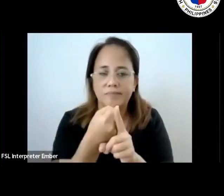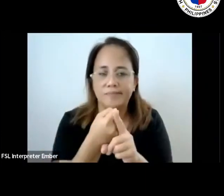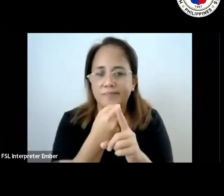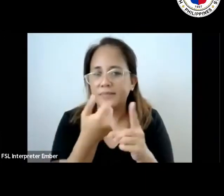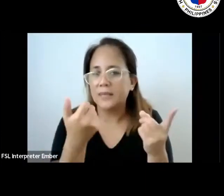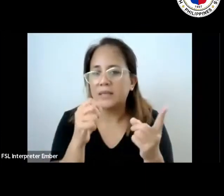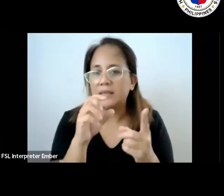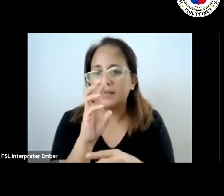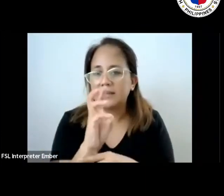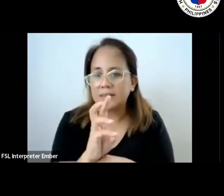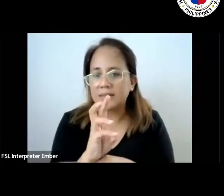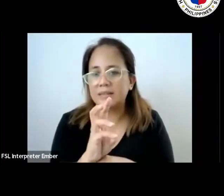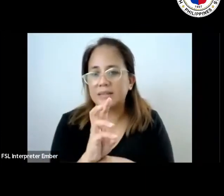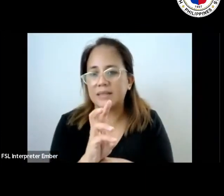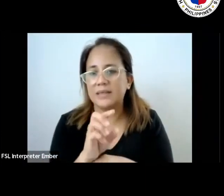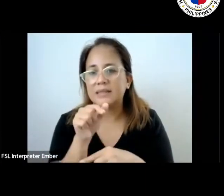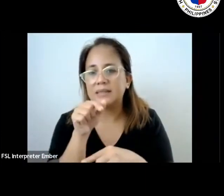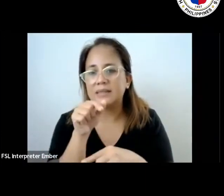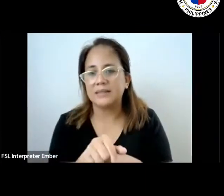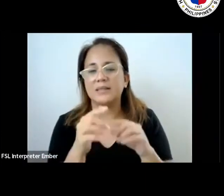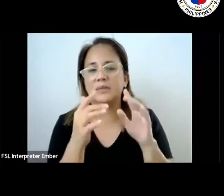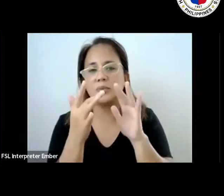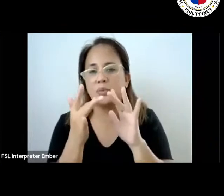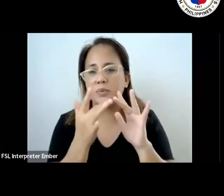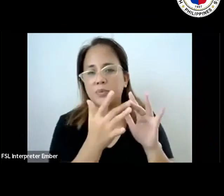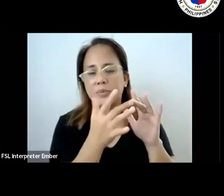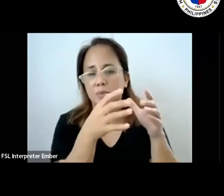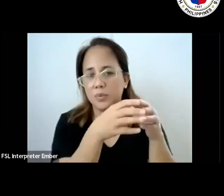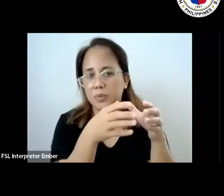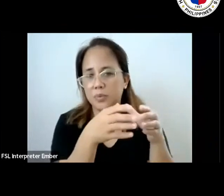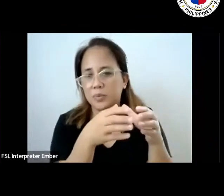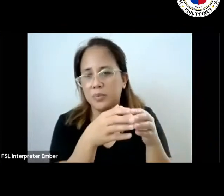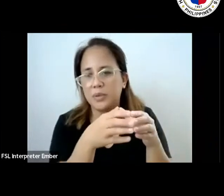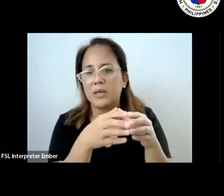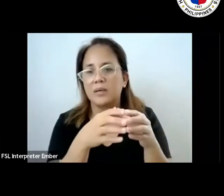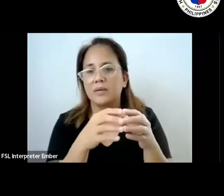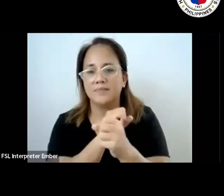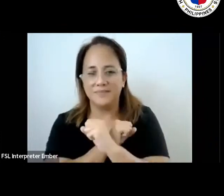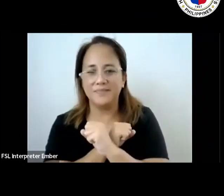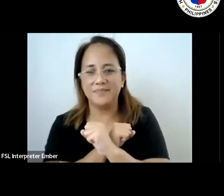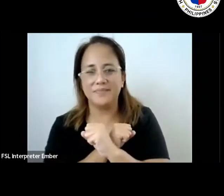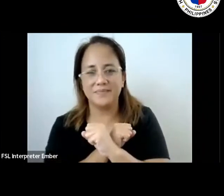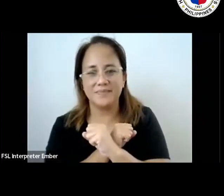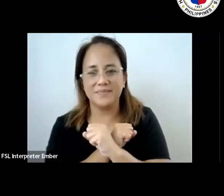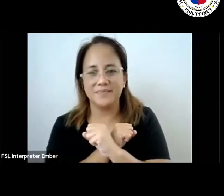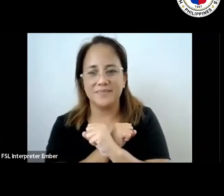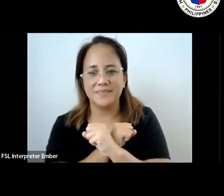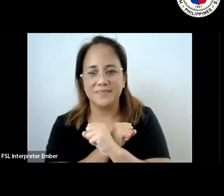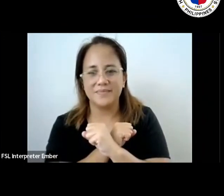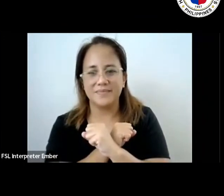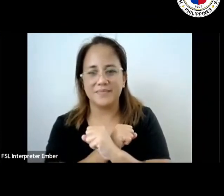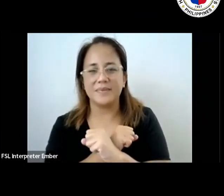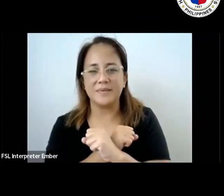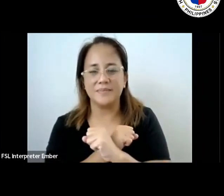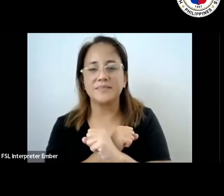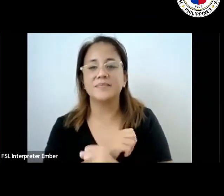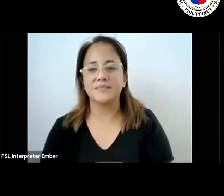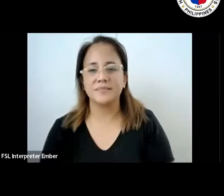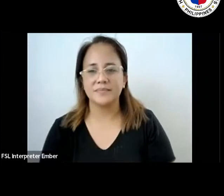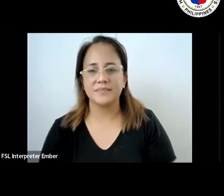6. This network is in full solidarity with all other L1 advocates and